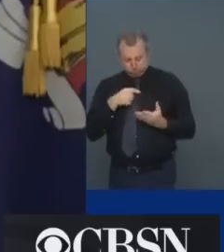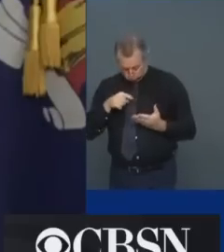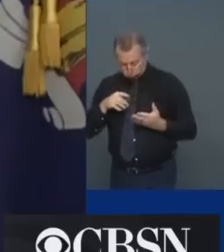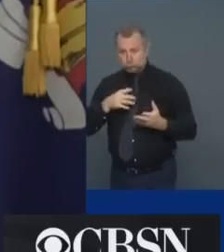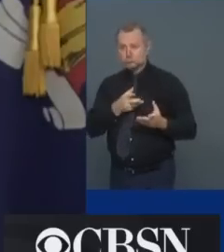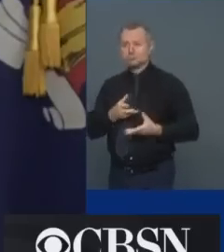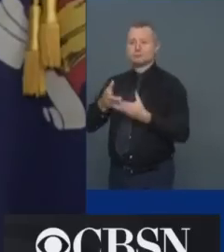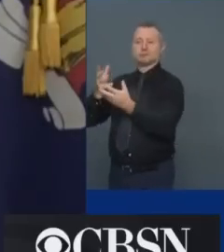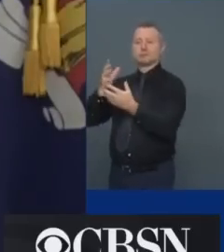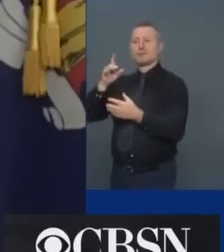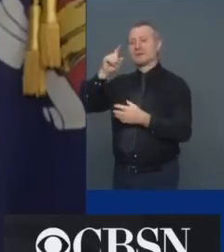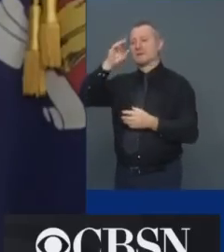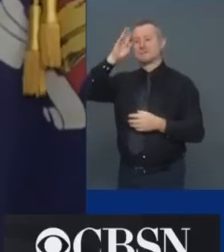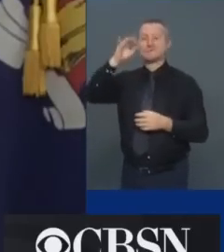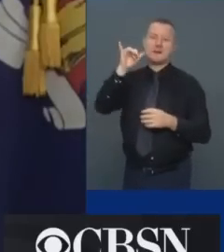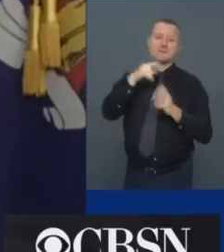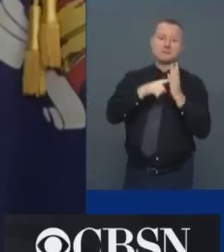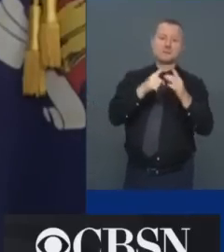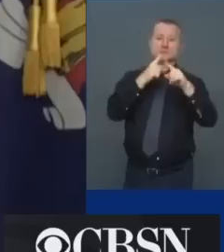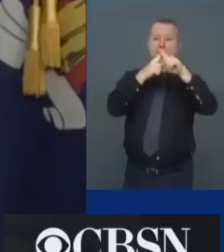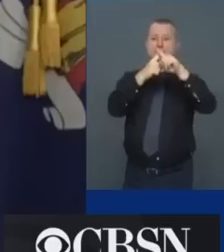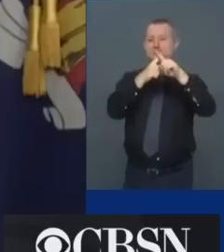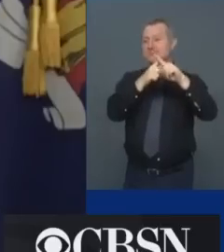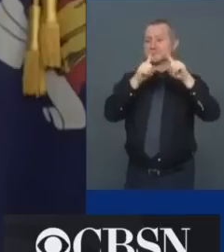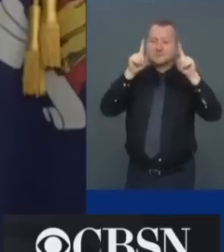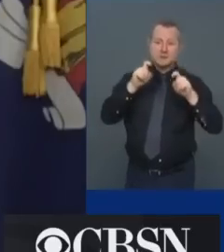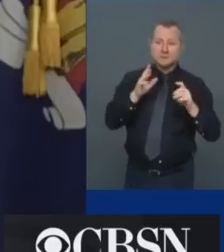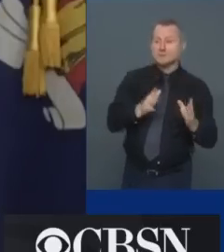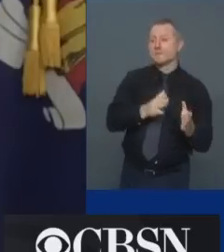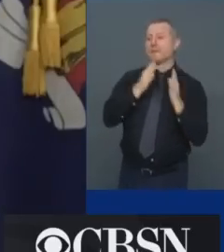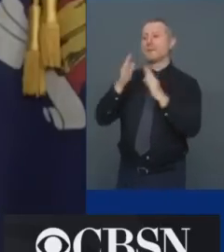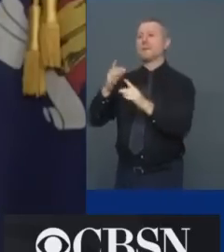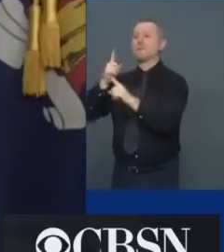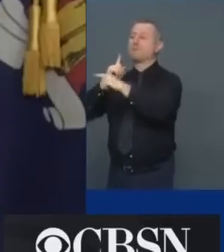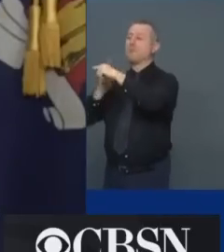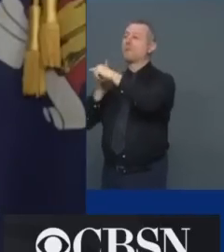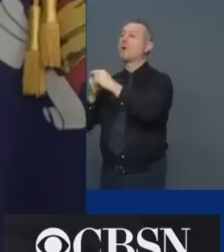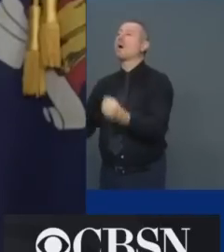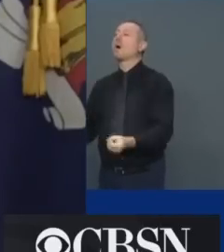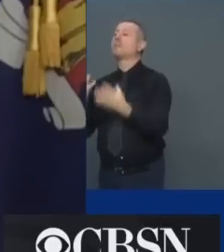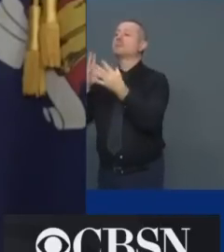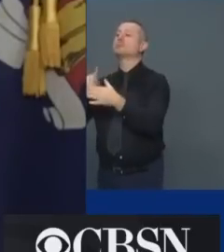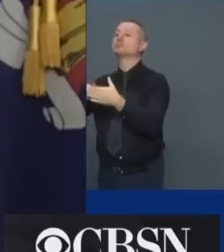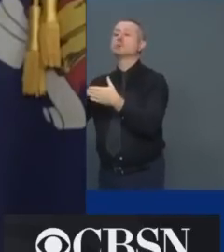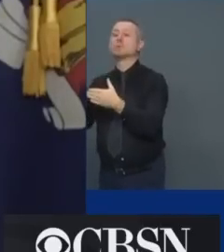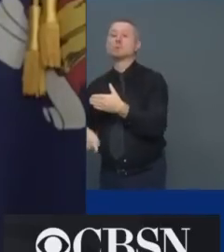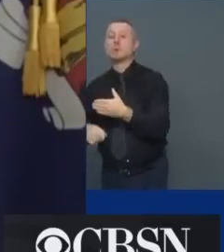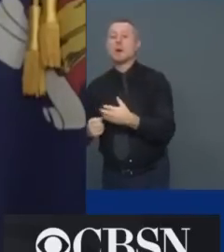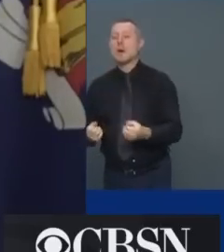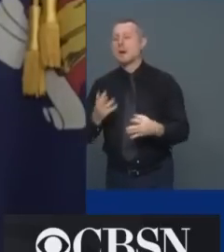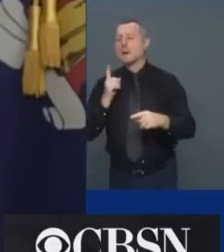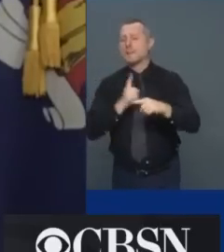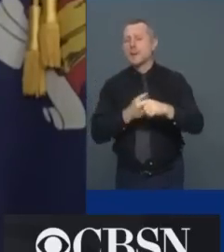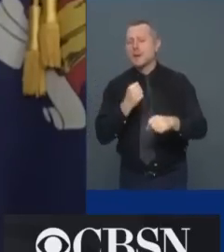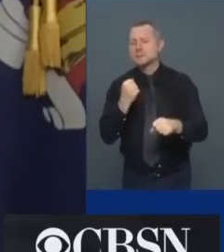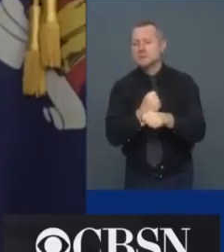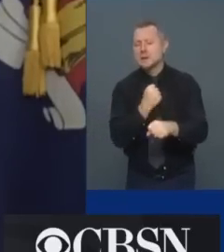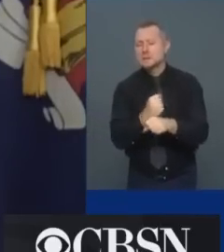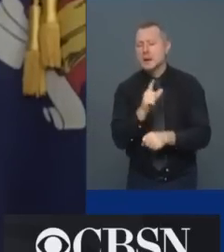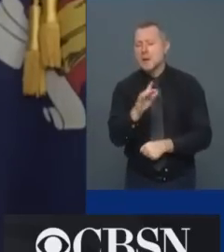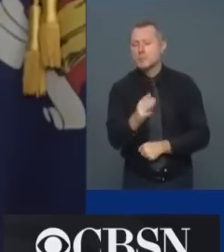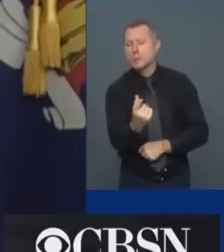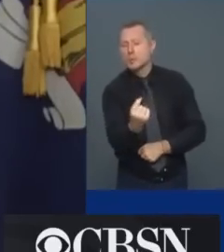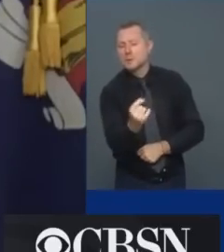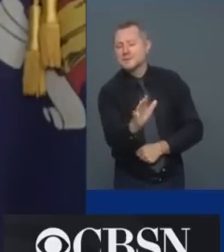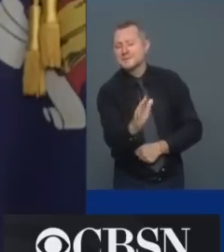tests, here are the positives, et cetera. You also get the data from the labs, though. And the